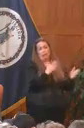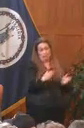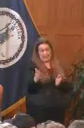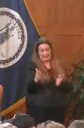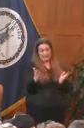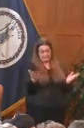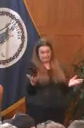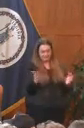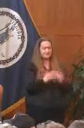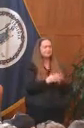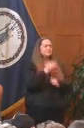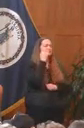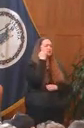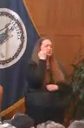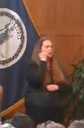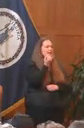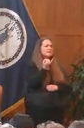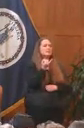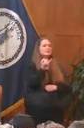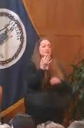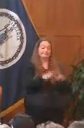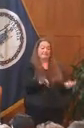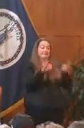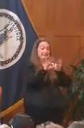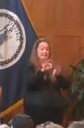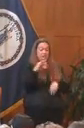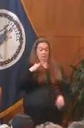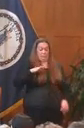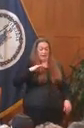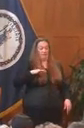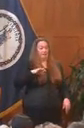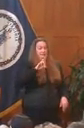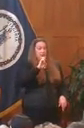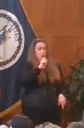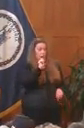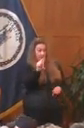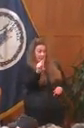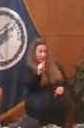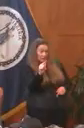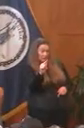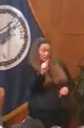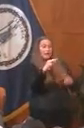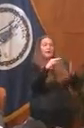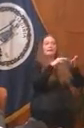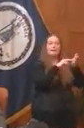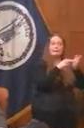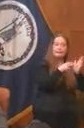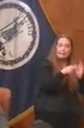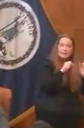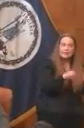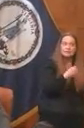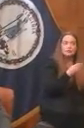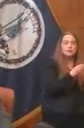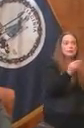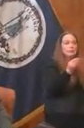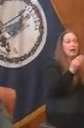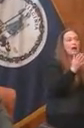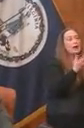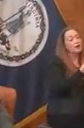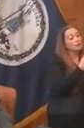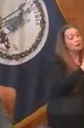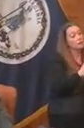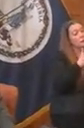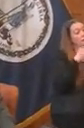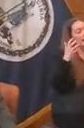you repeal the essential benefits from the code, then you allow yourself to purchase from a plan that suits your individual